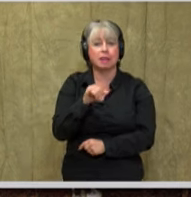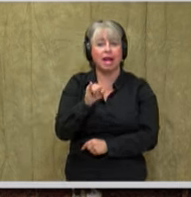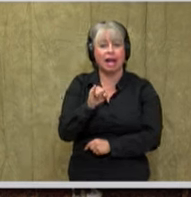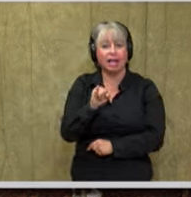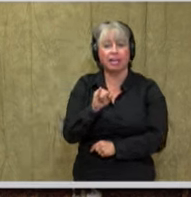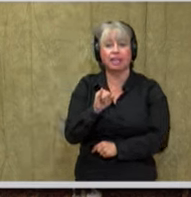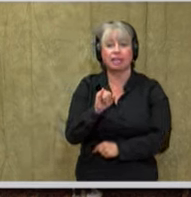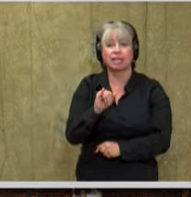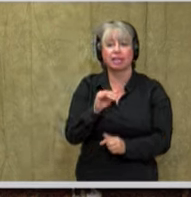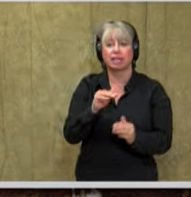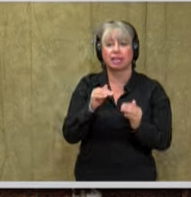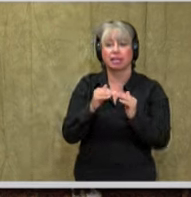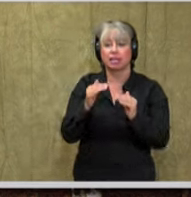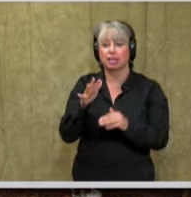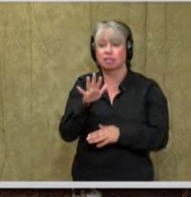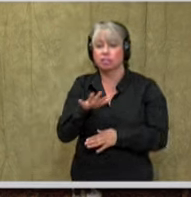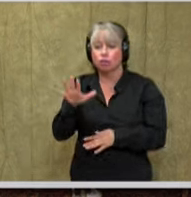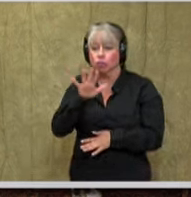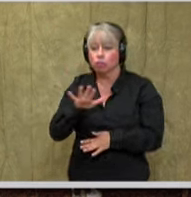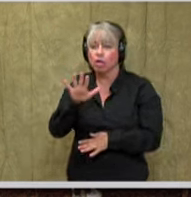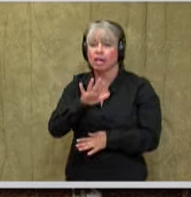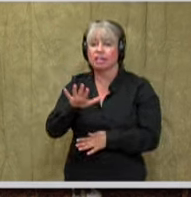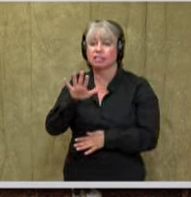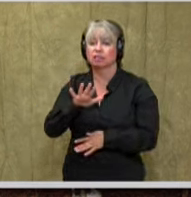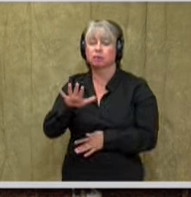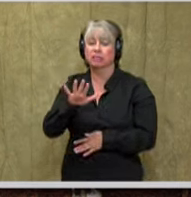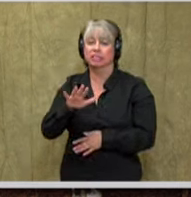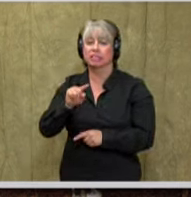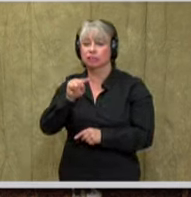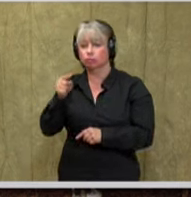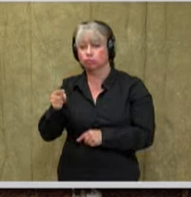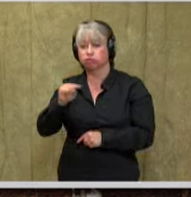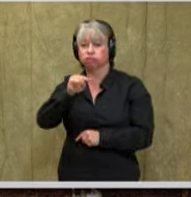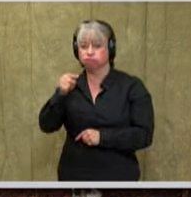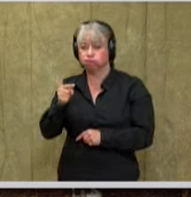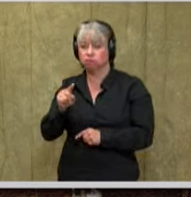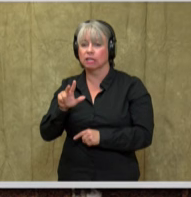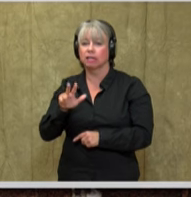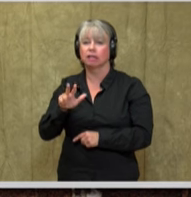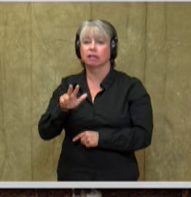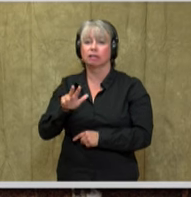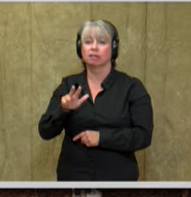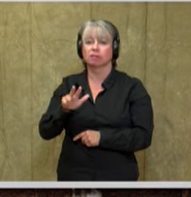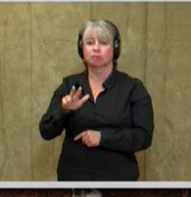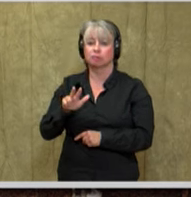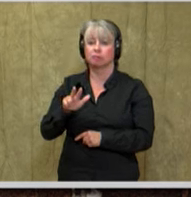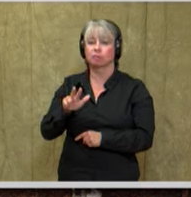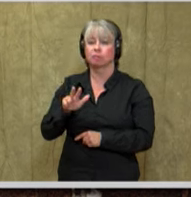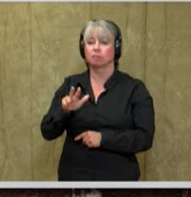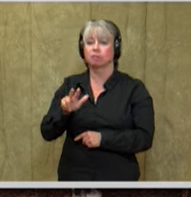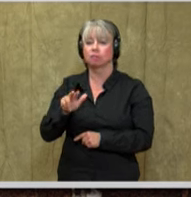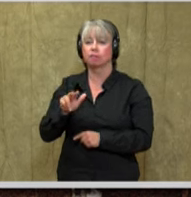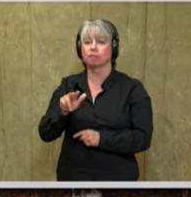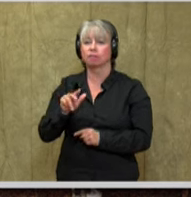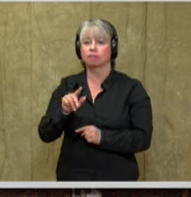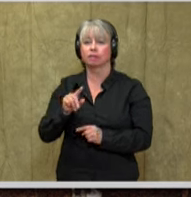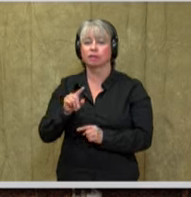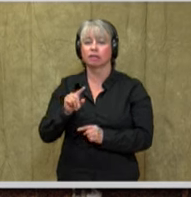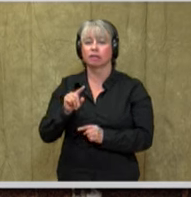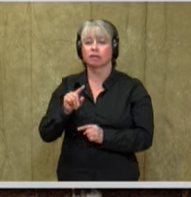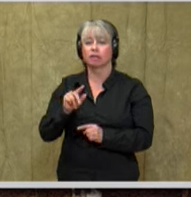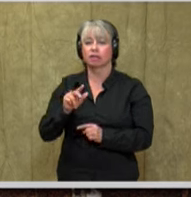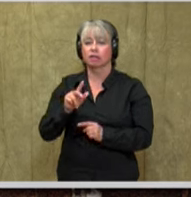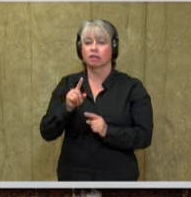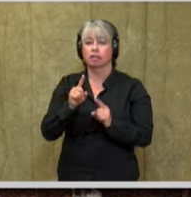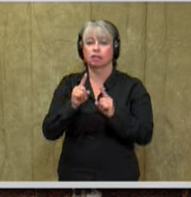lines mean there. Pi, and it's that symbol, looks like two little lines with a top,